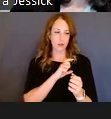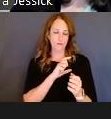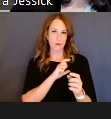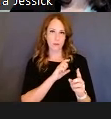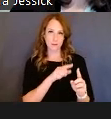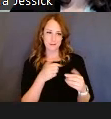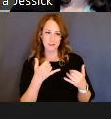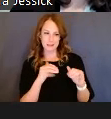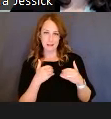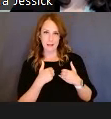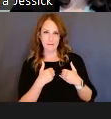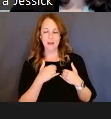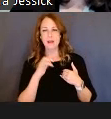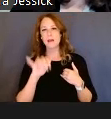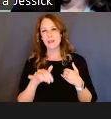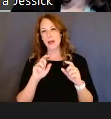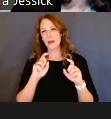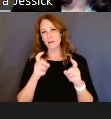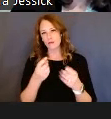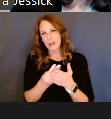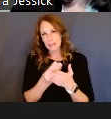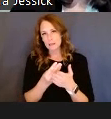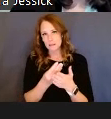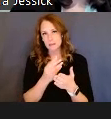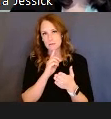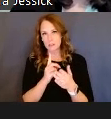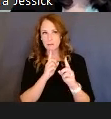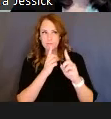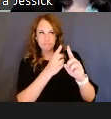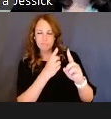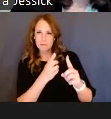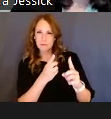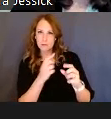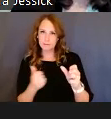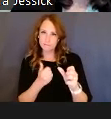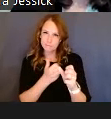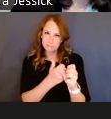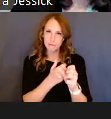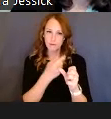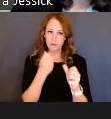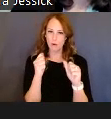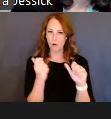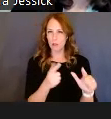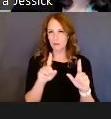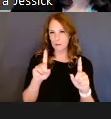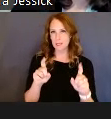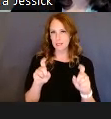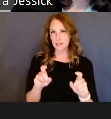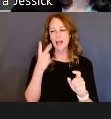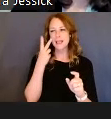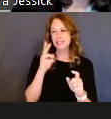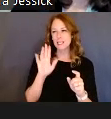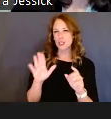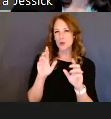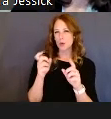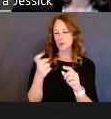what this grant aimed to do, was to get those tested. So Catherine, in the chat, I see your question. If the kits were not submitted